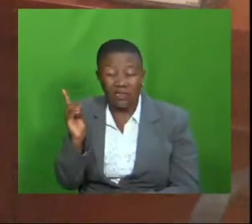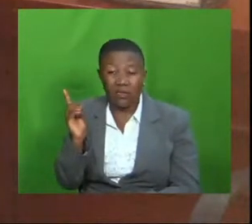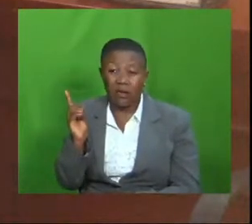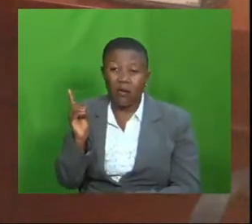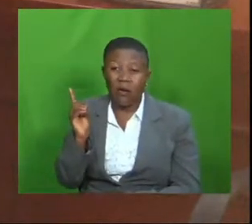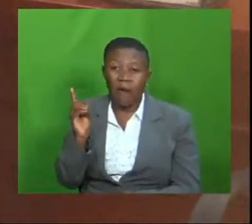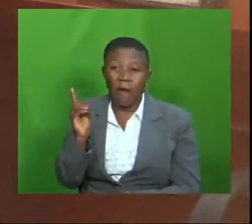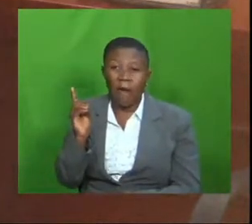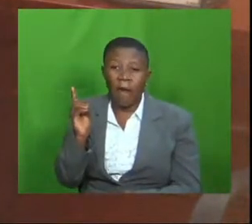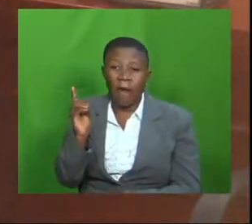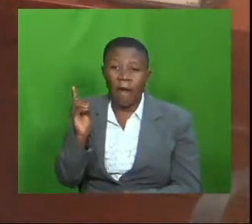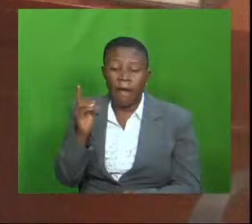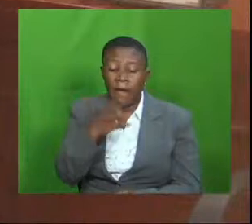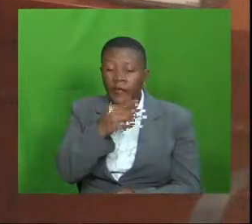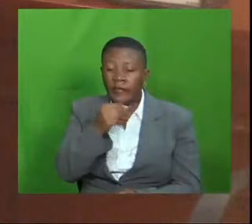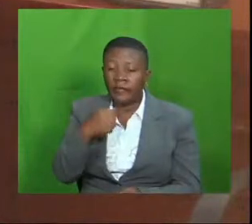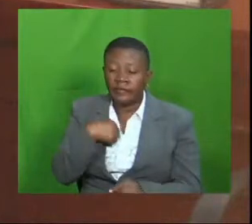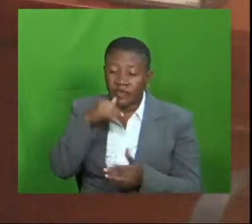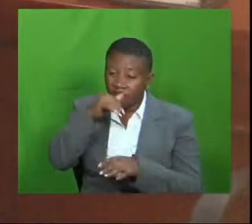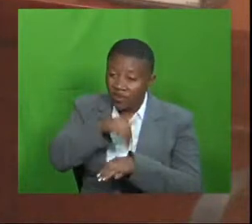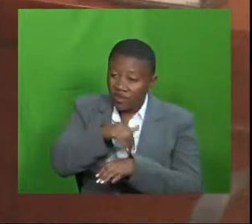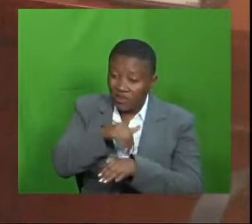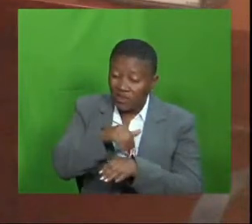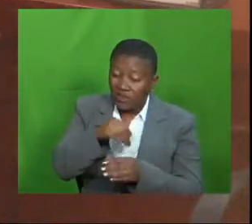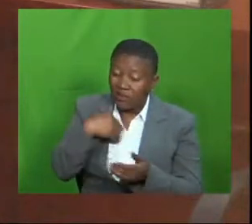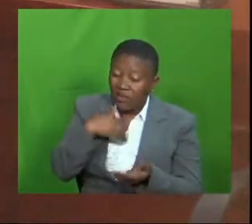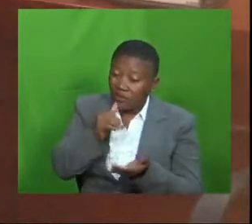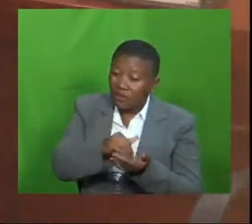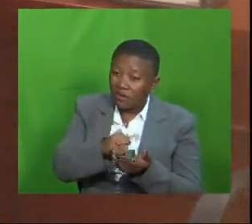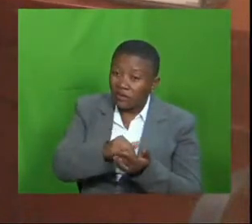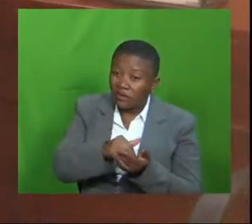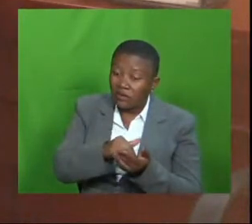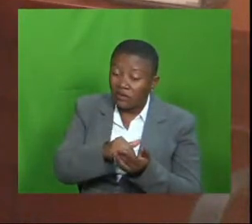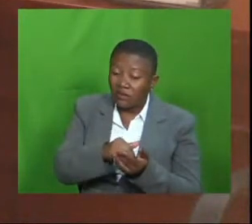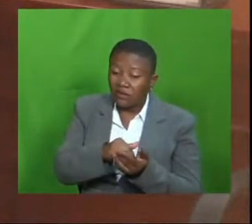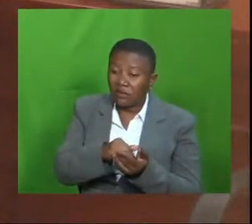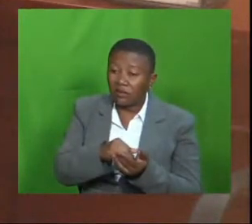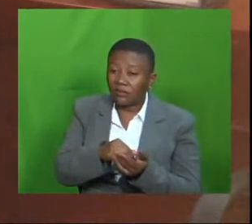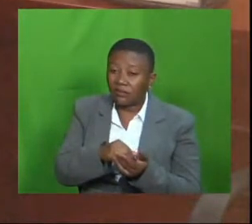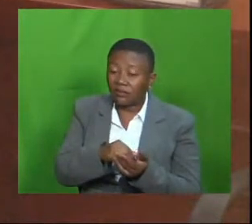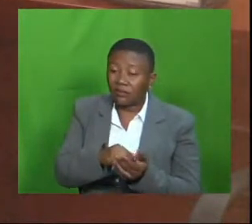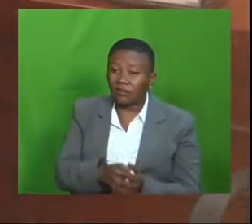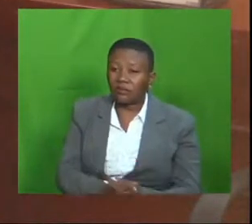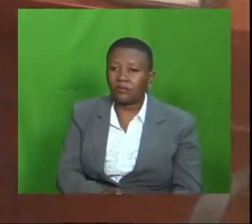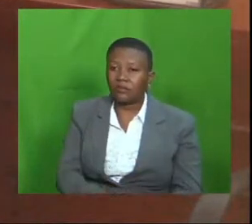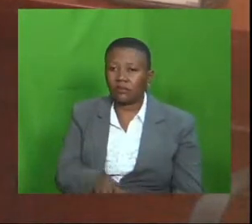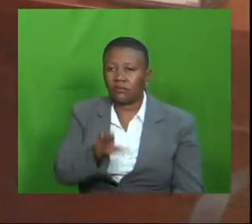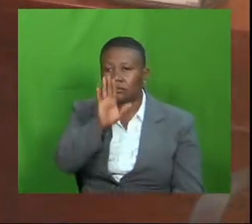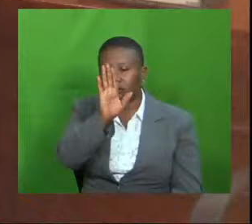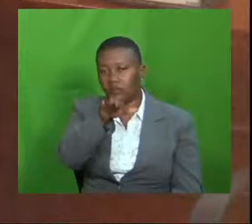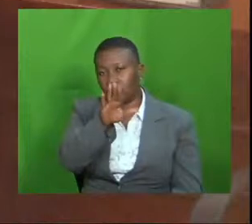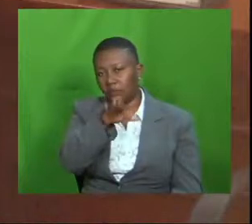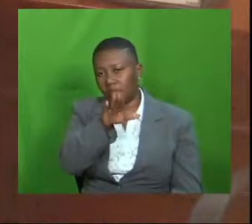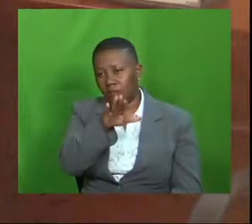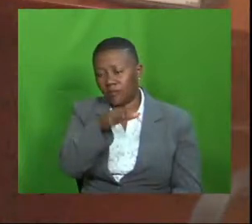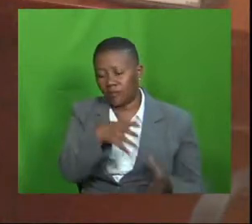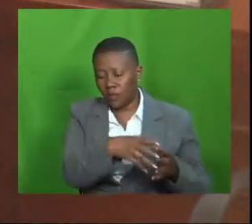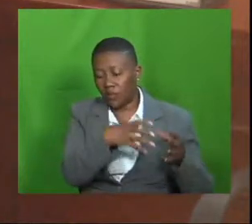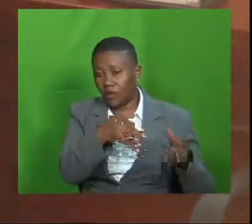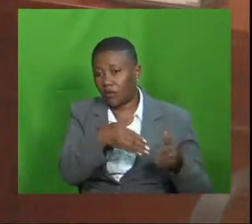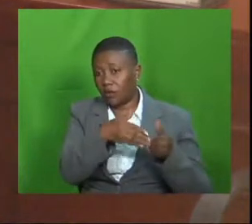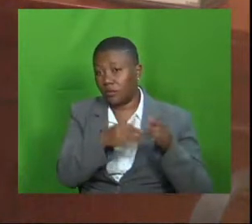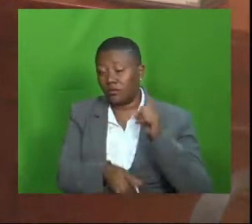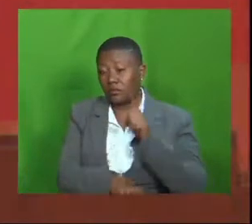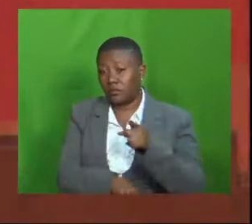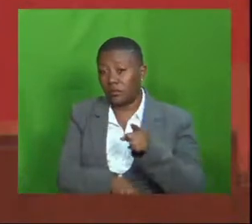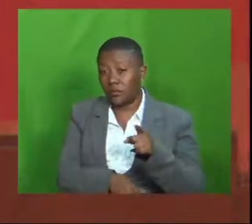I refer you to what you said earlier, that the House will not go through Honorable the motion. Majority Leader,